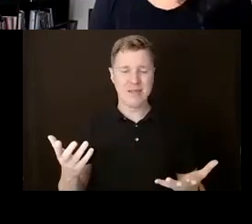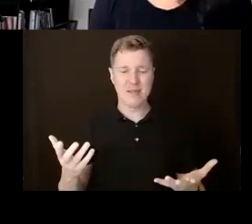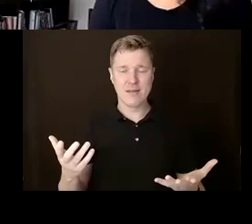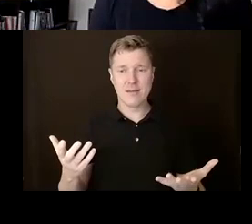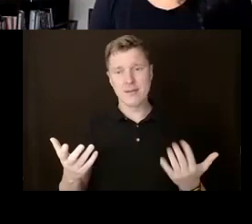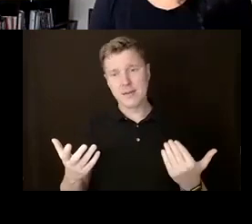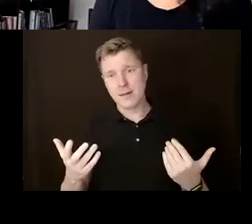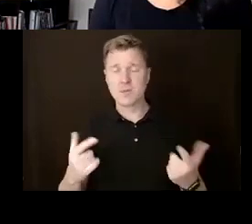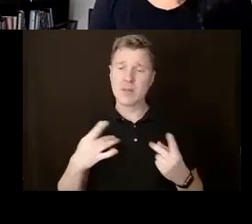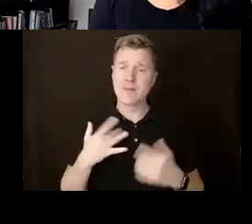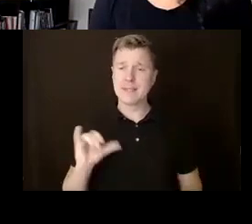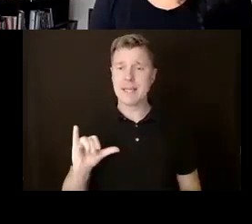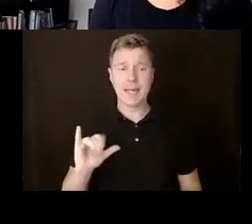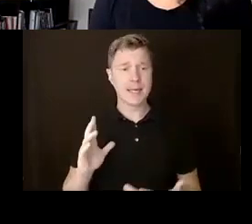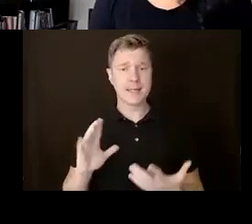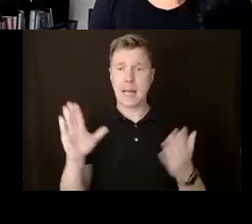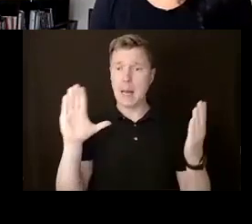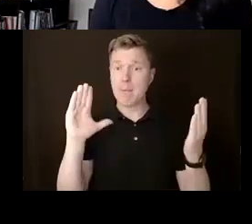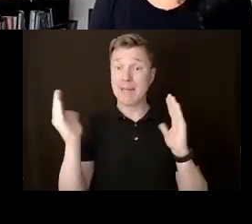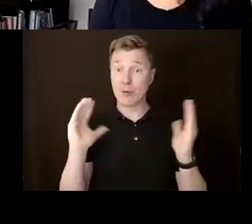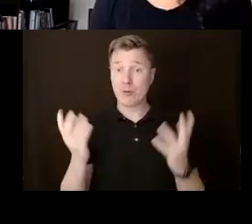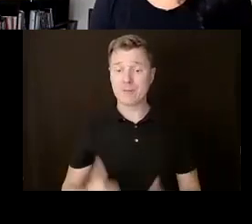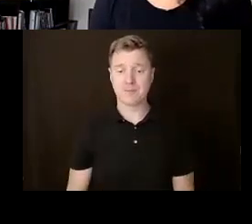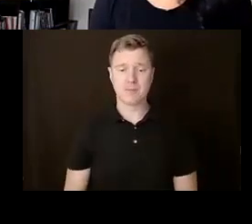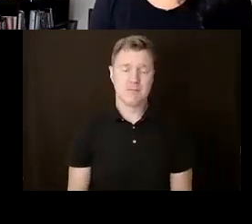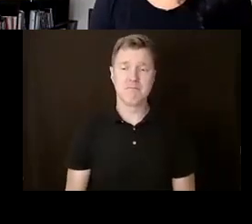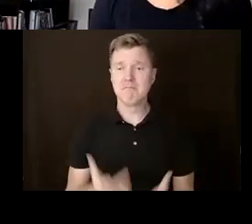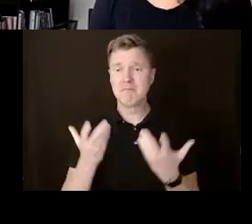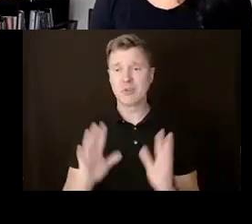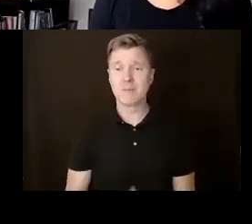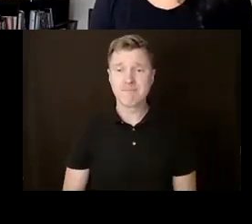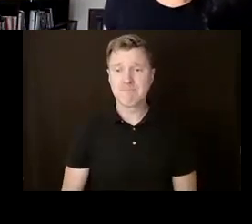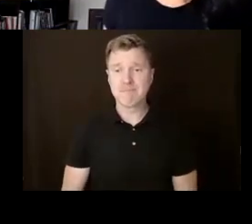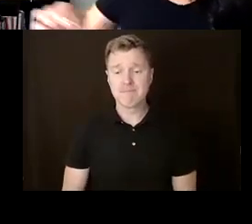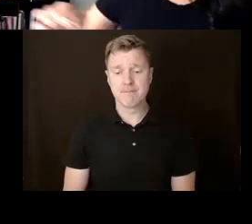it feels like kind of a mirror in that way. That's all.